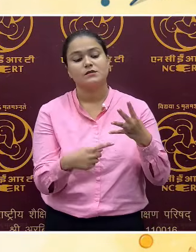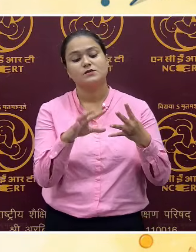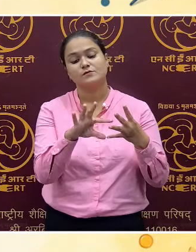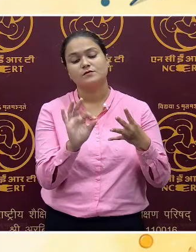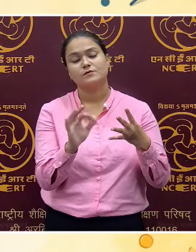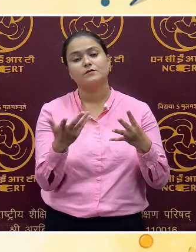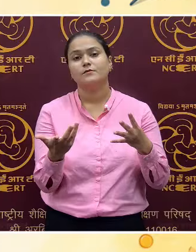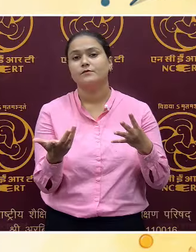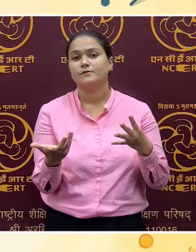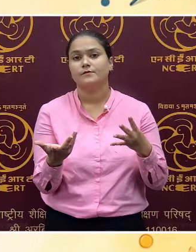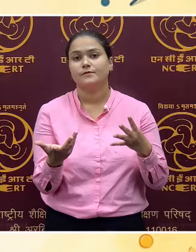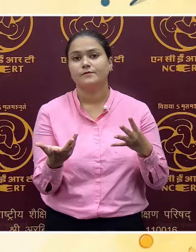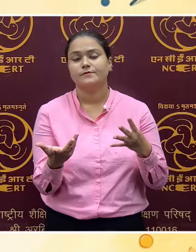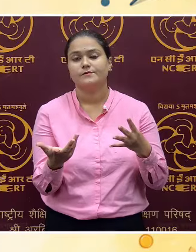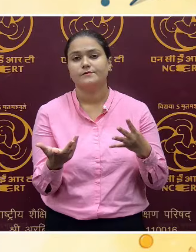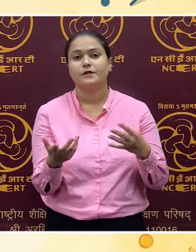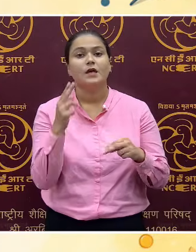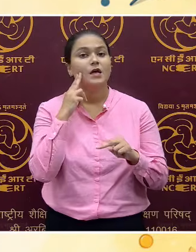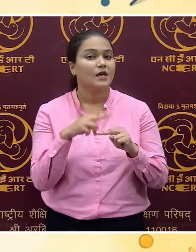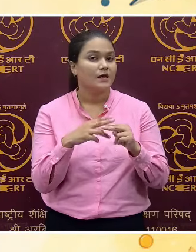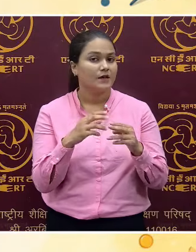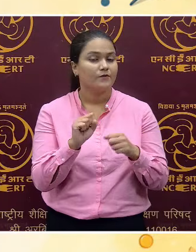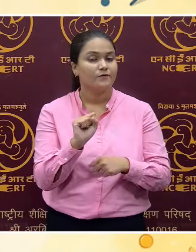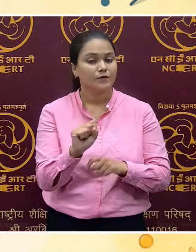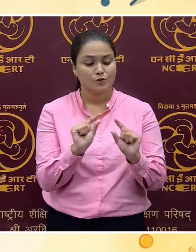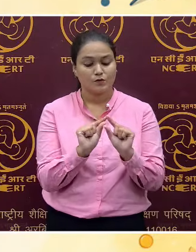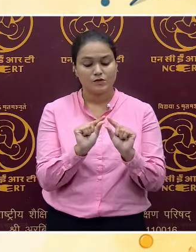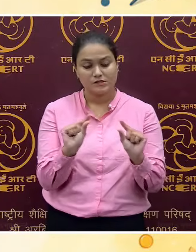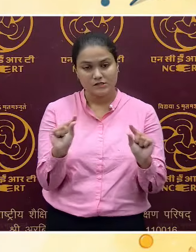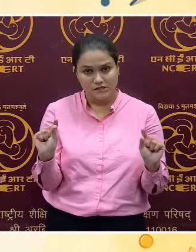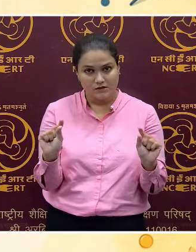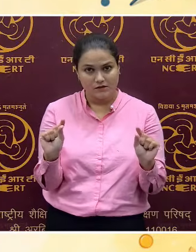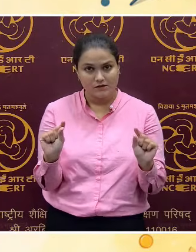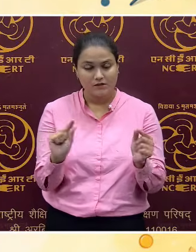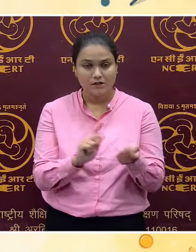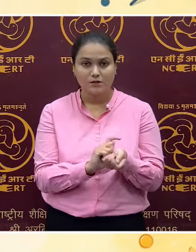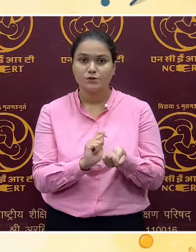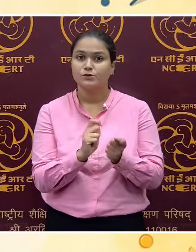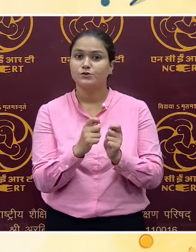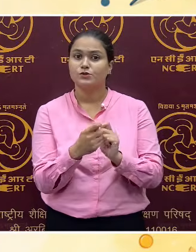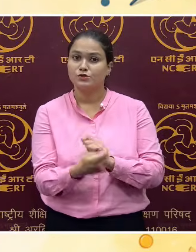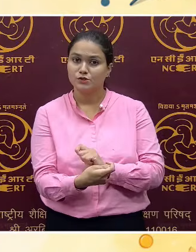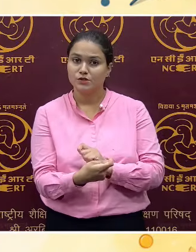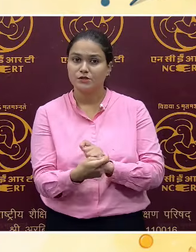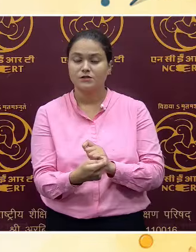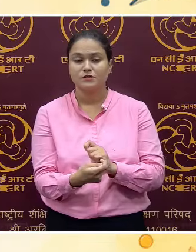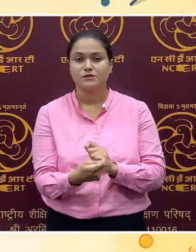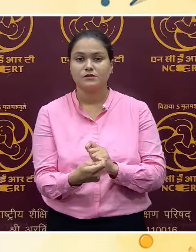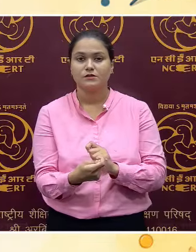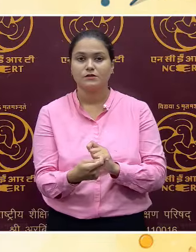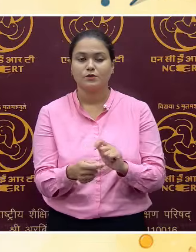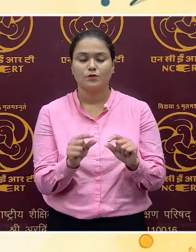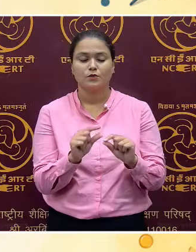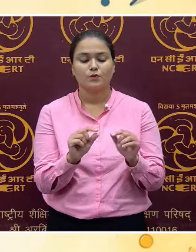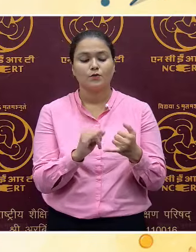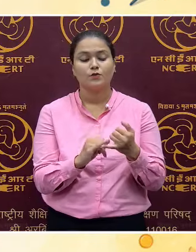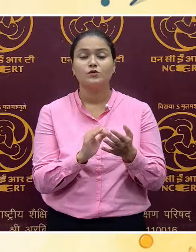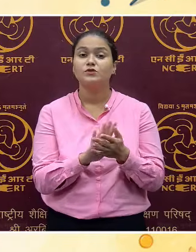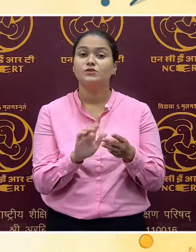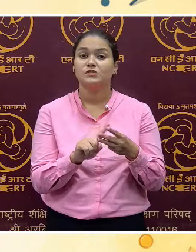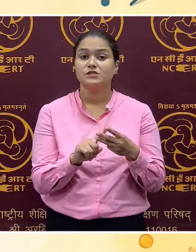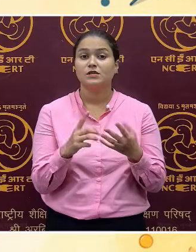her is a form of she. So, when when it changes, it should become she knows